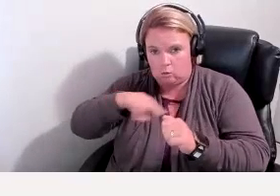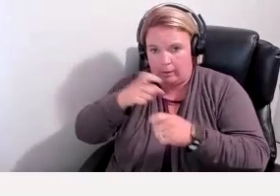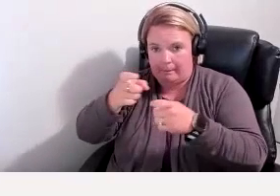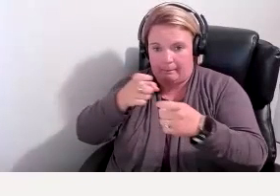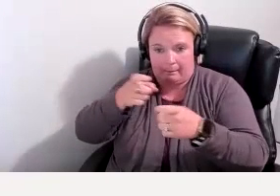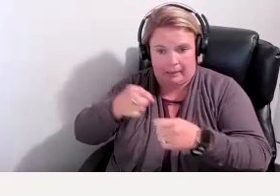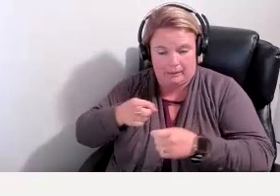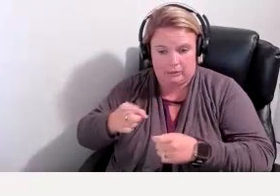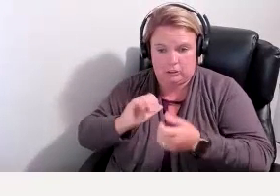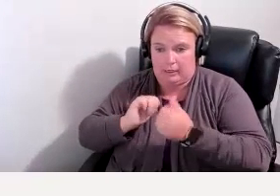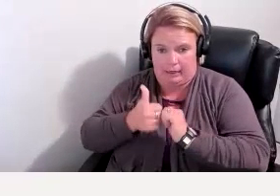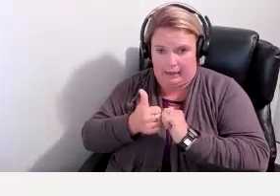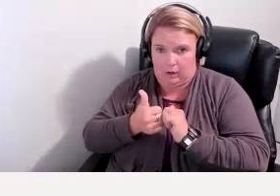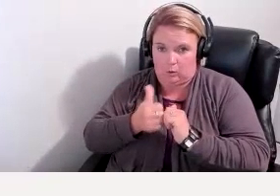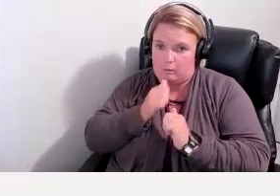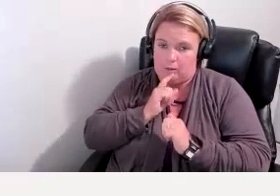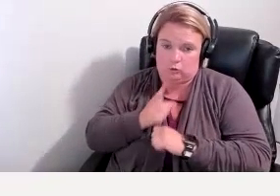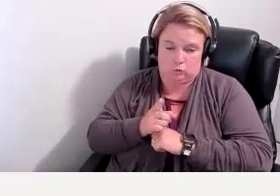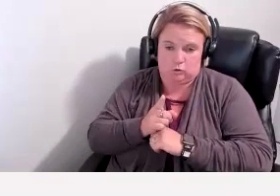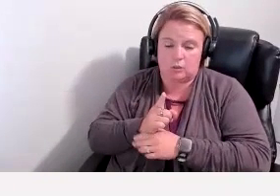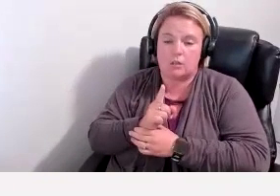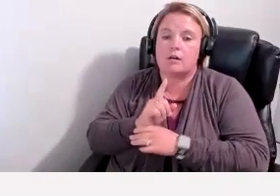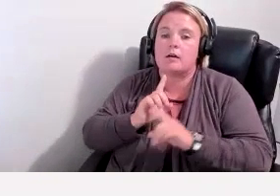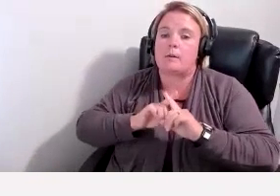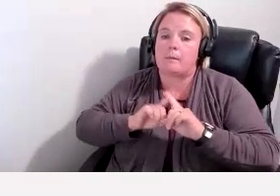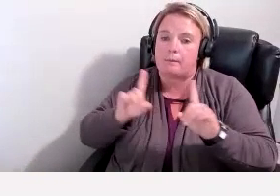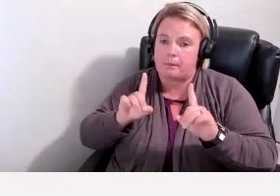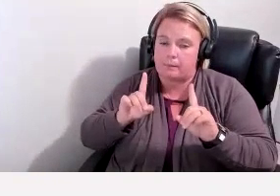be honest. But it will give me a